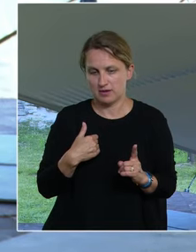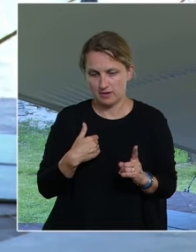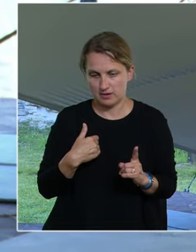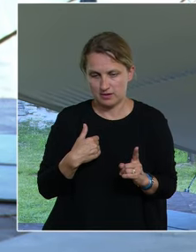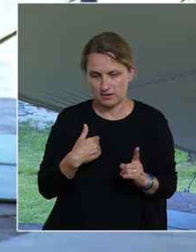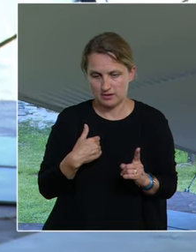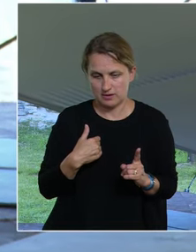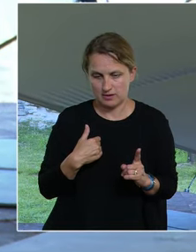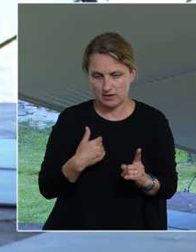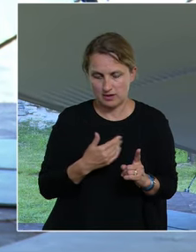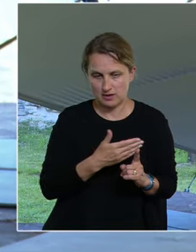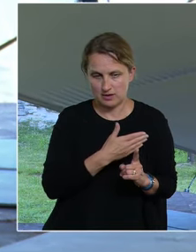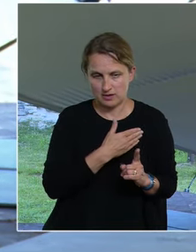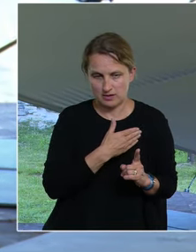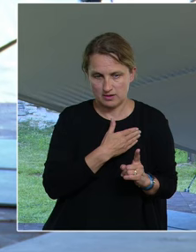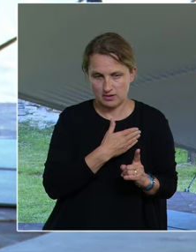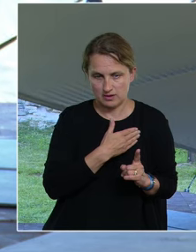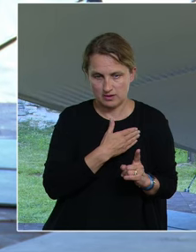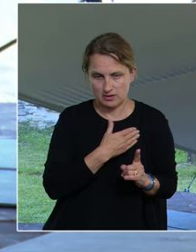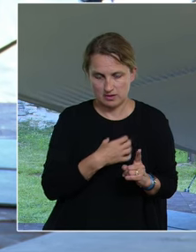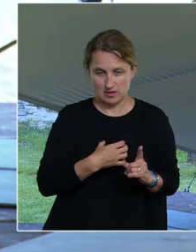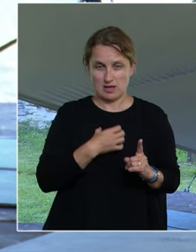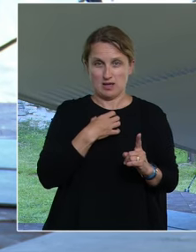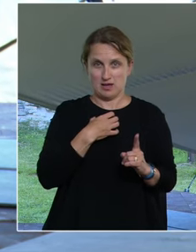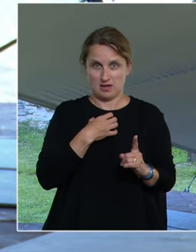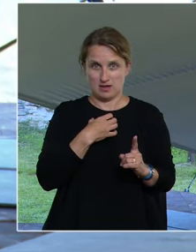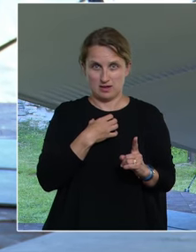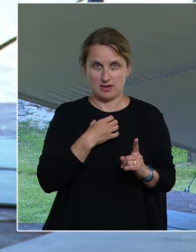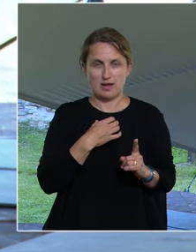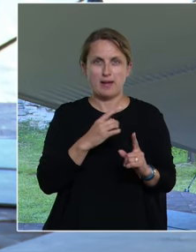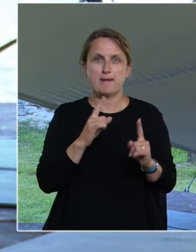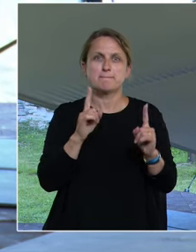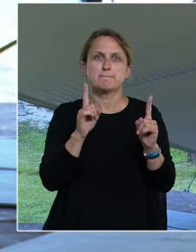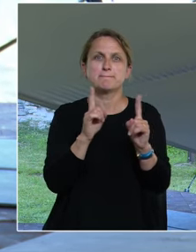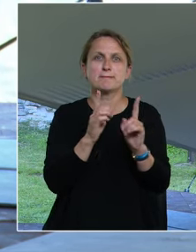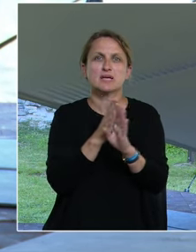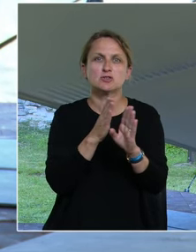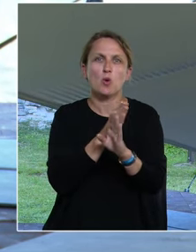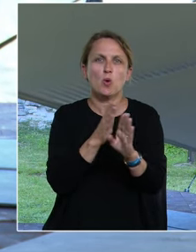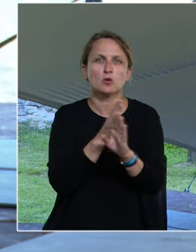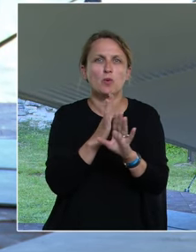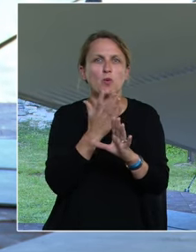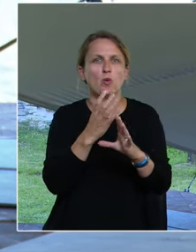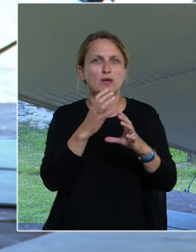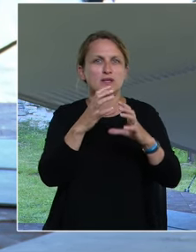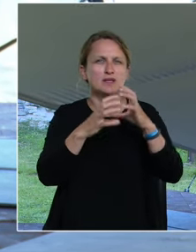almost scared when seeing what was happening when Meta first launched. There's a range